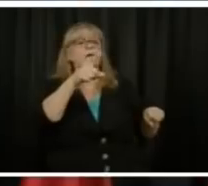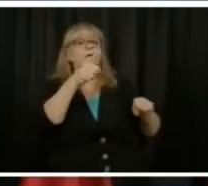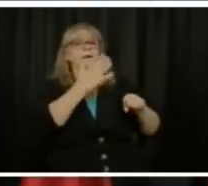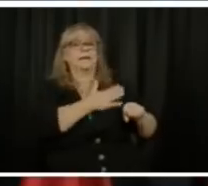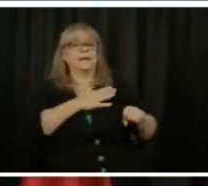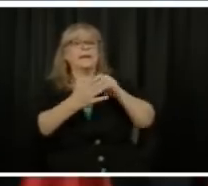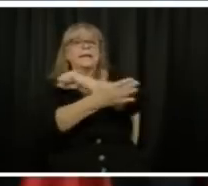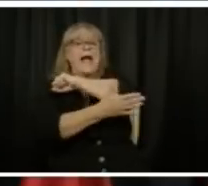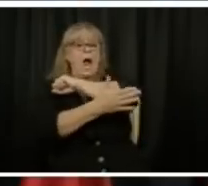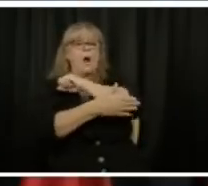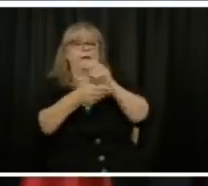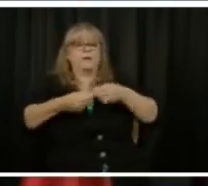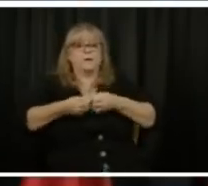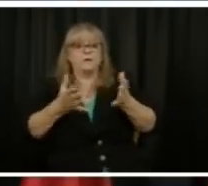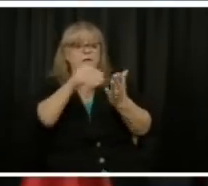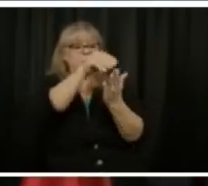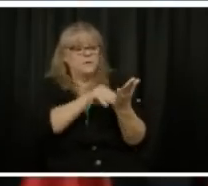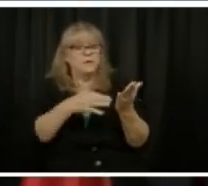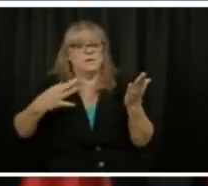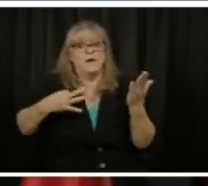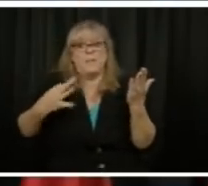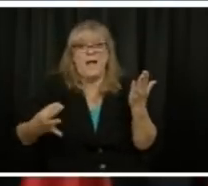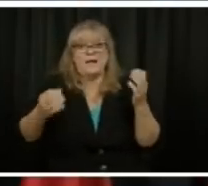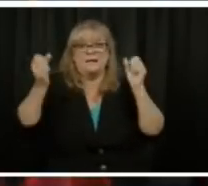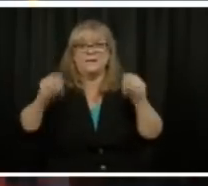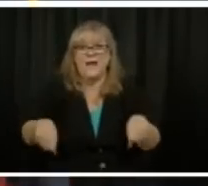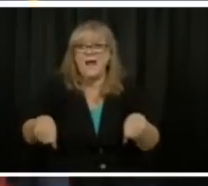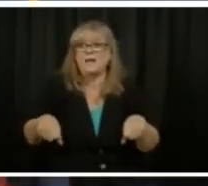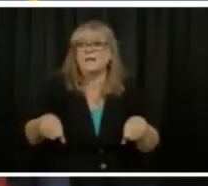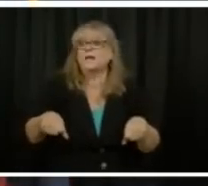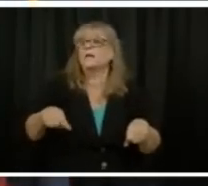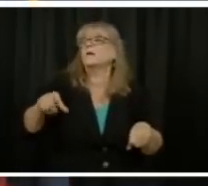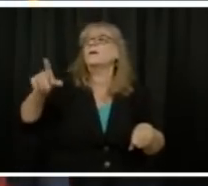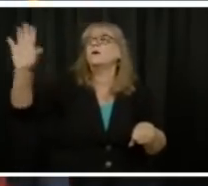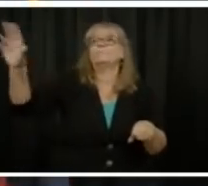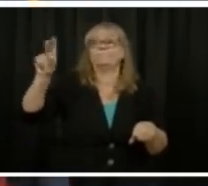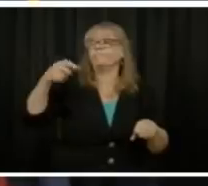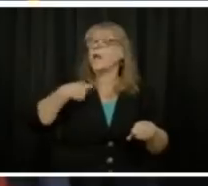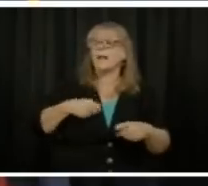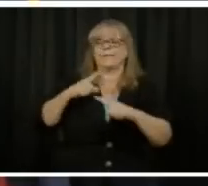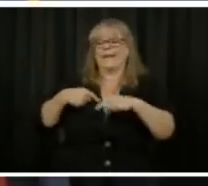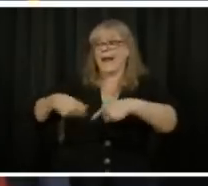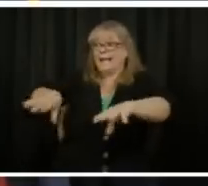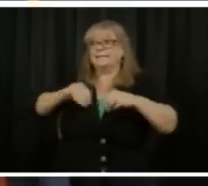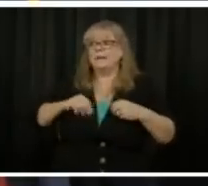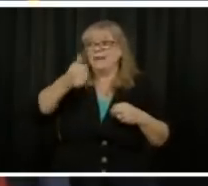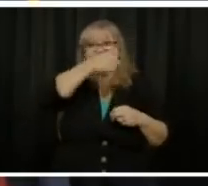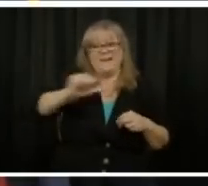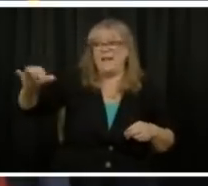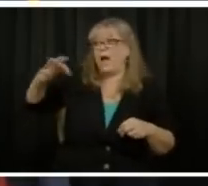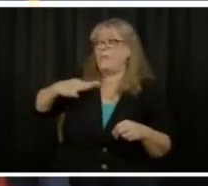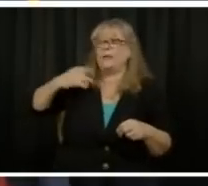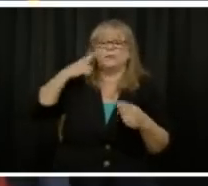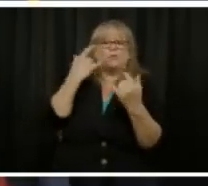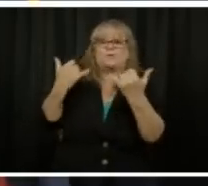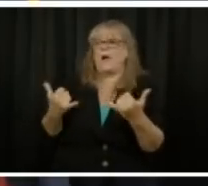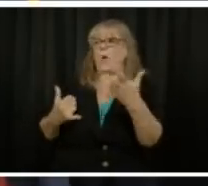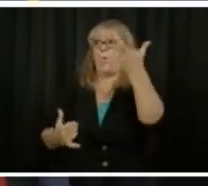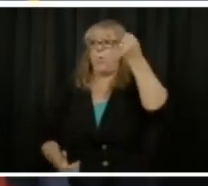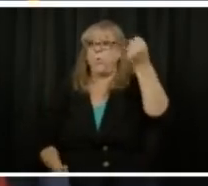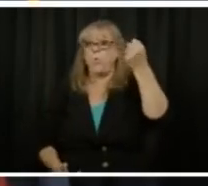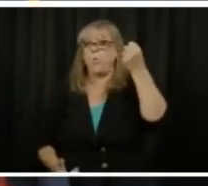right now, so there are no new variances being issued. This, like other policies, if we open up variances, could be one that areas could ask for a variance